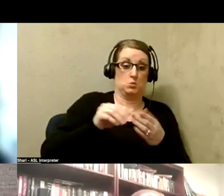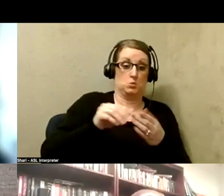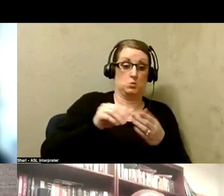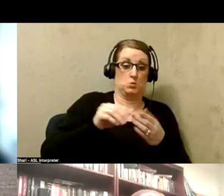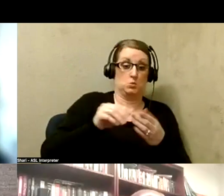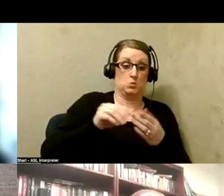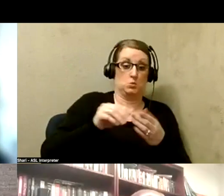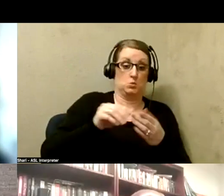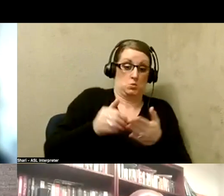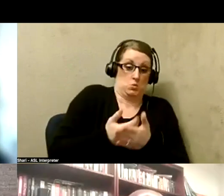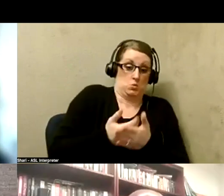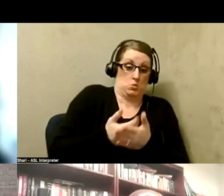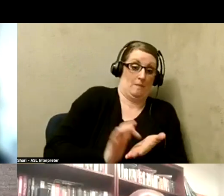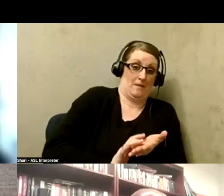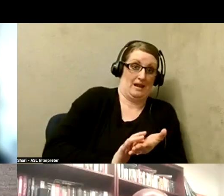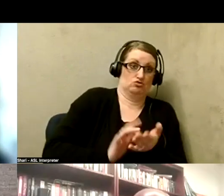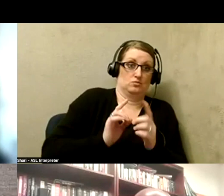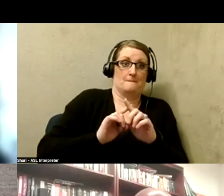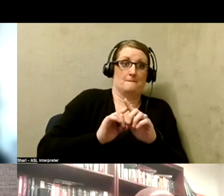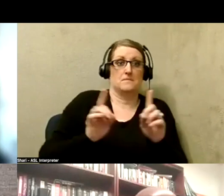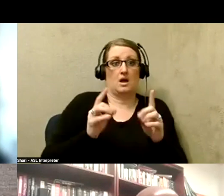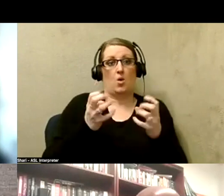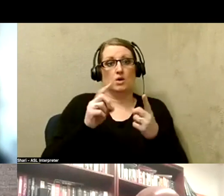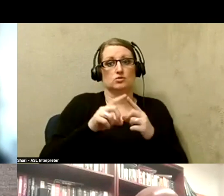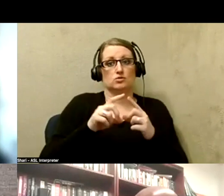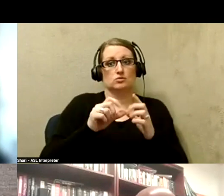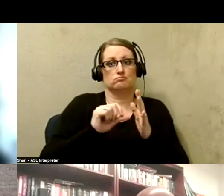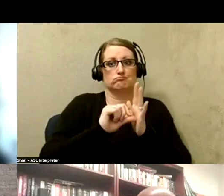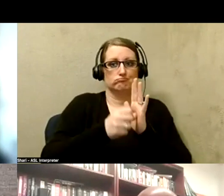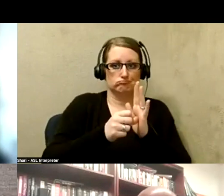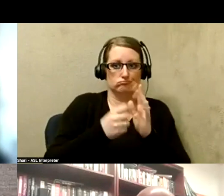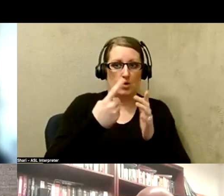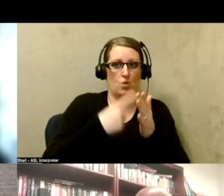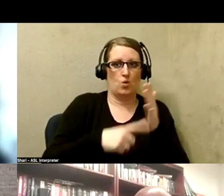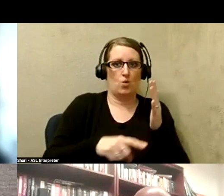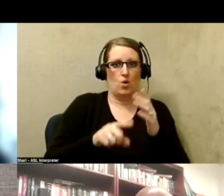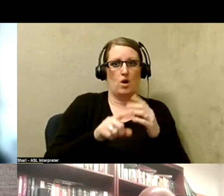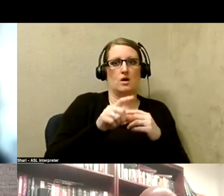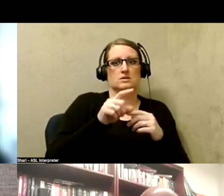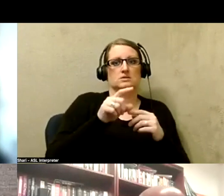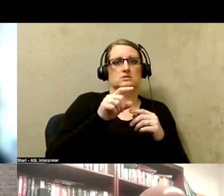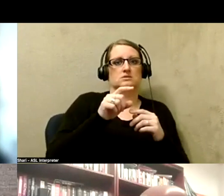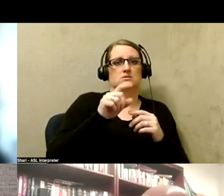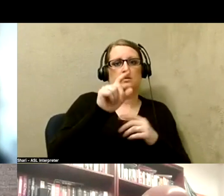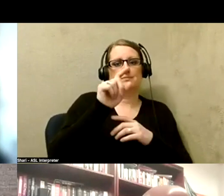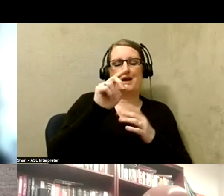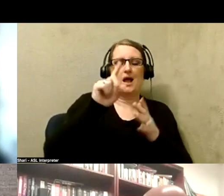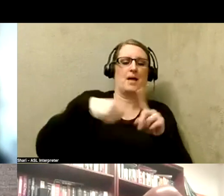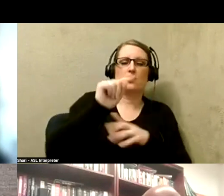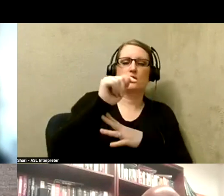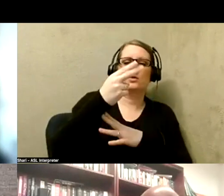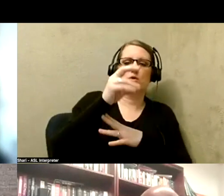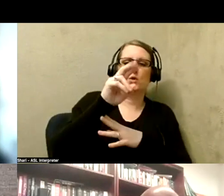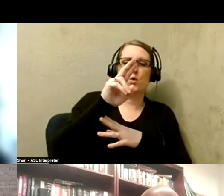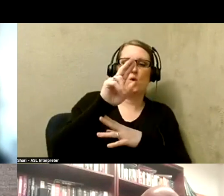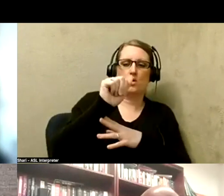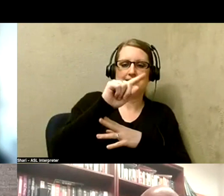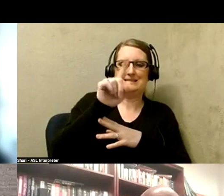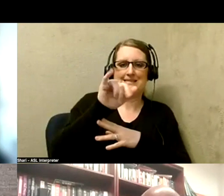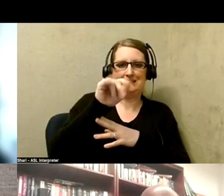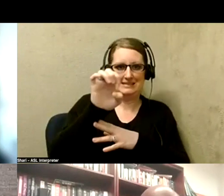want to go back to and endorse what Dr. Ben-Moshe said about Thorazine, and